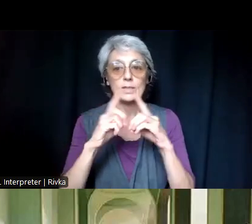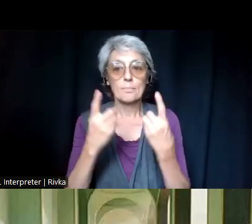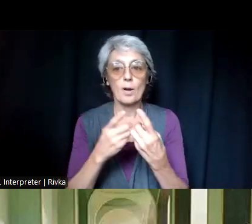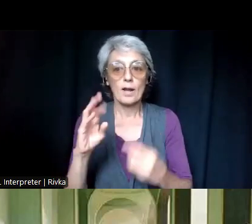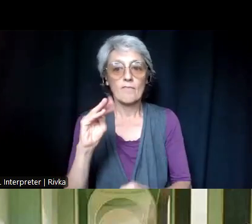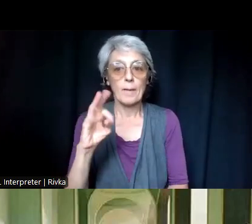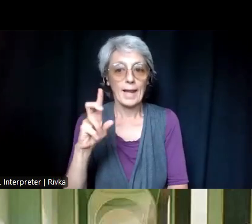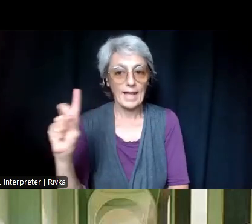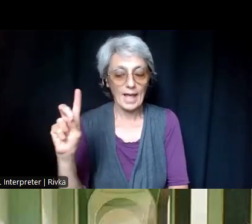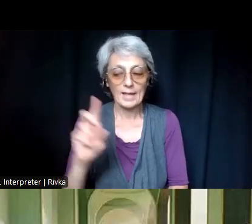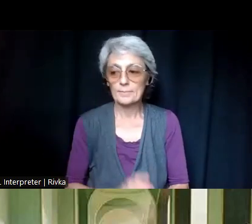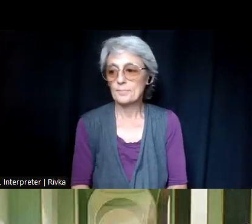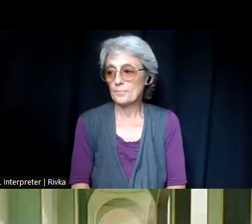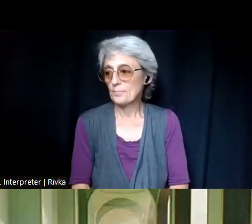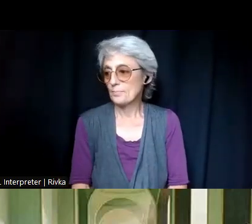Medicaid.